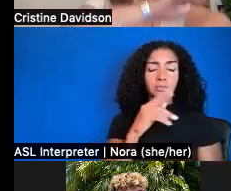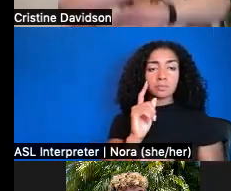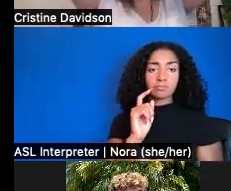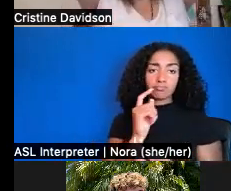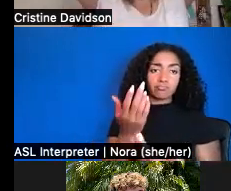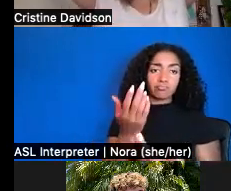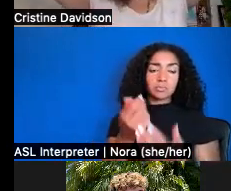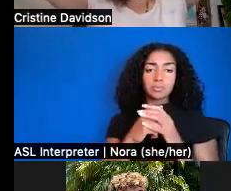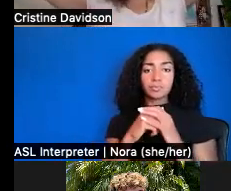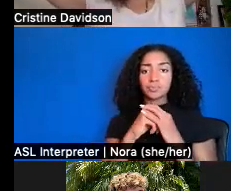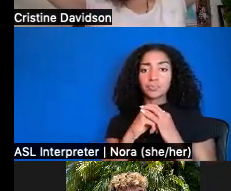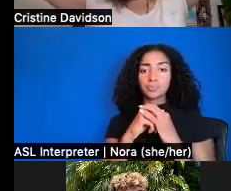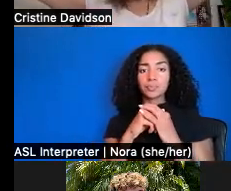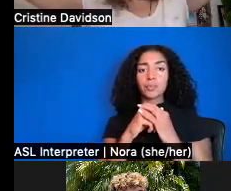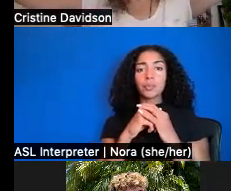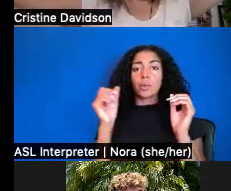Okay, so